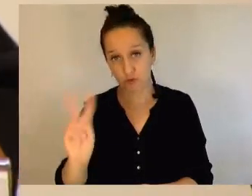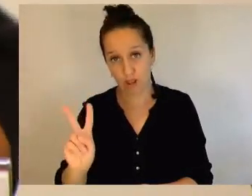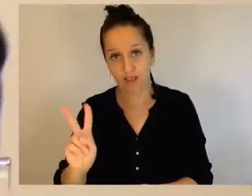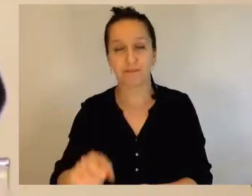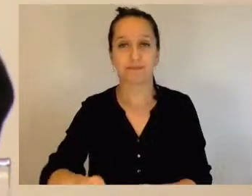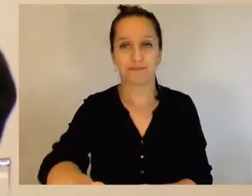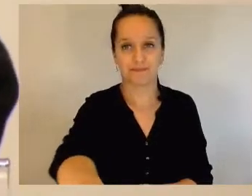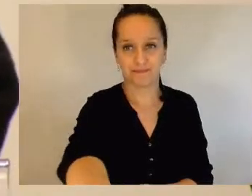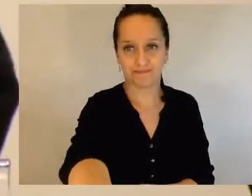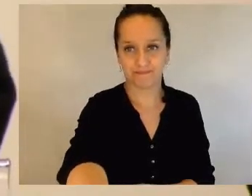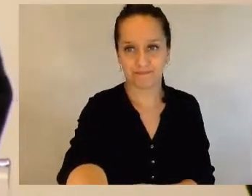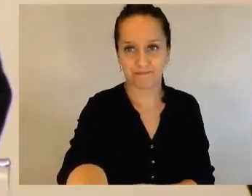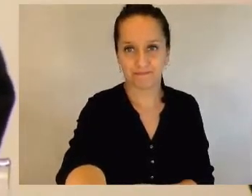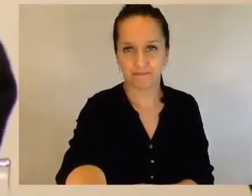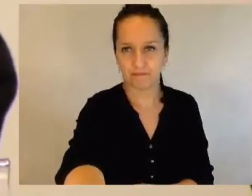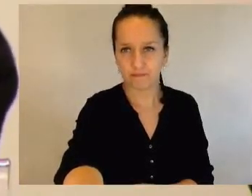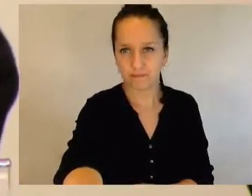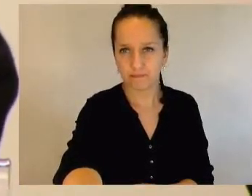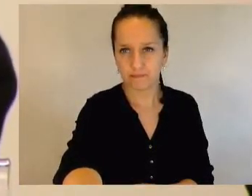of Venezuela.